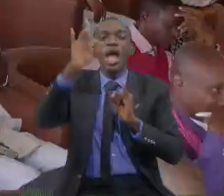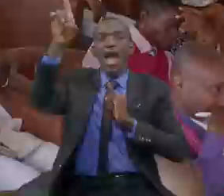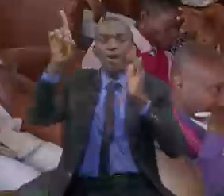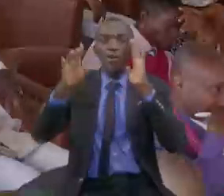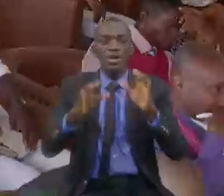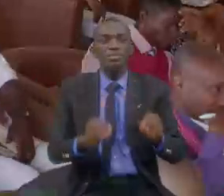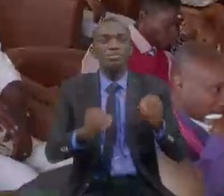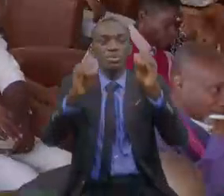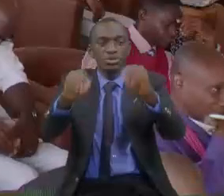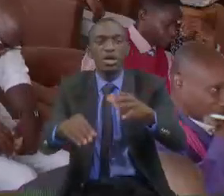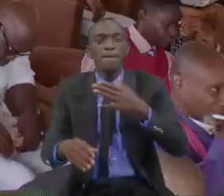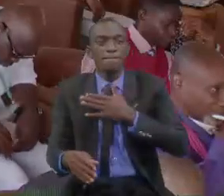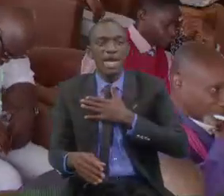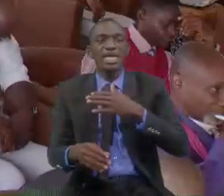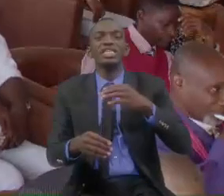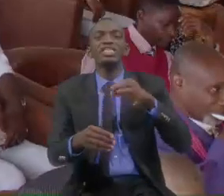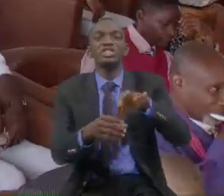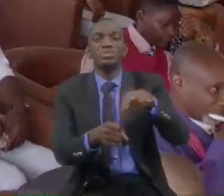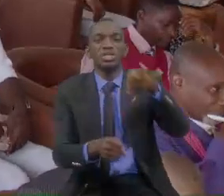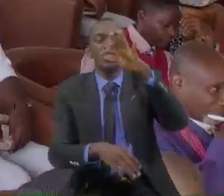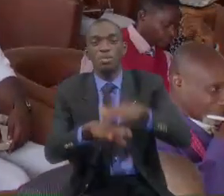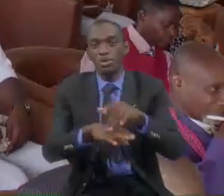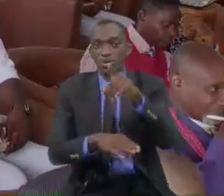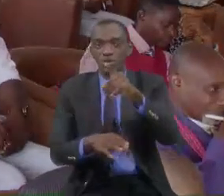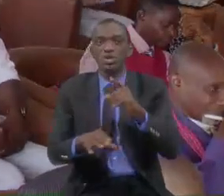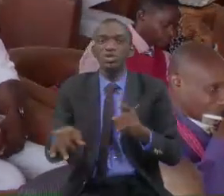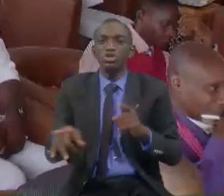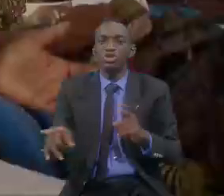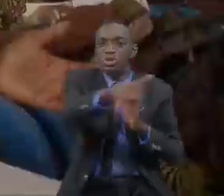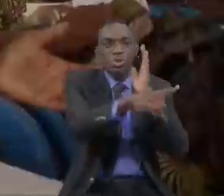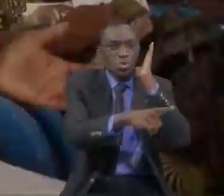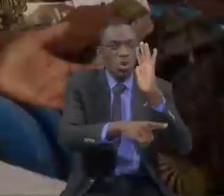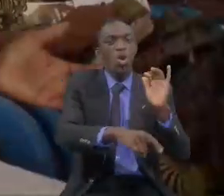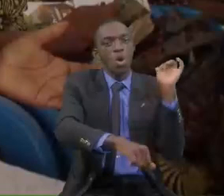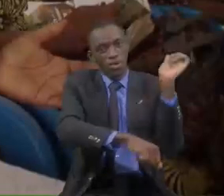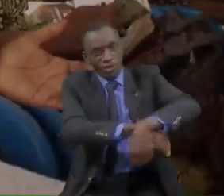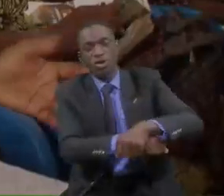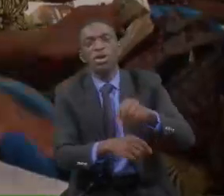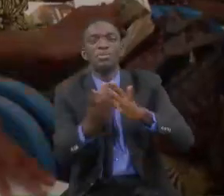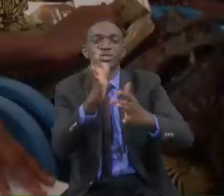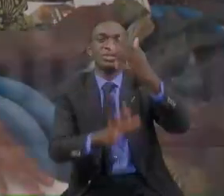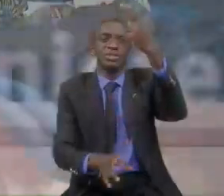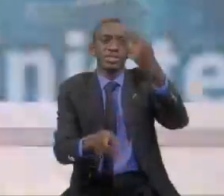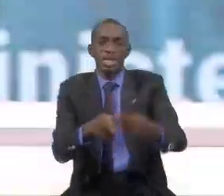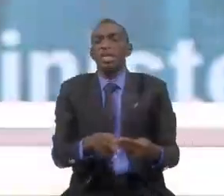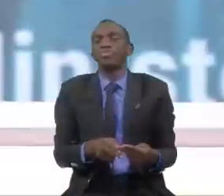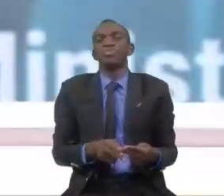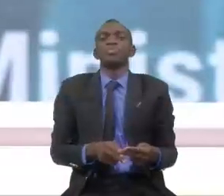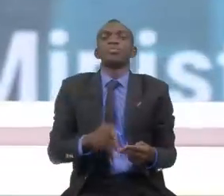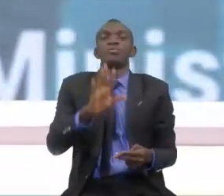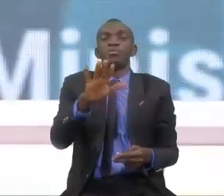overcome. Yeah. I said, you will overcome. Yeah. P